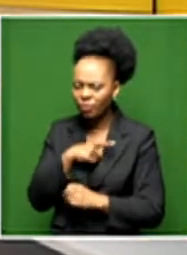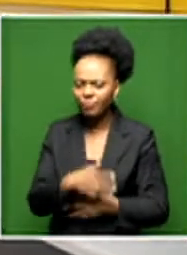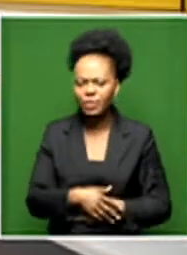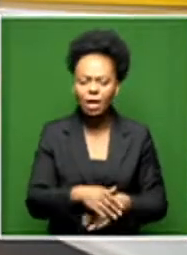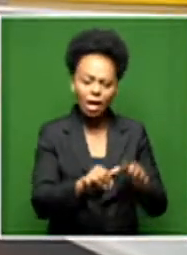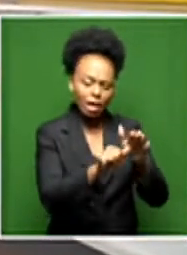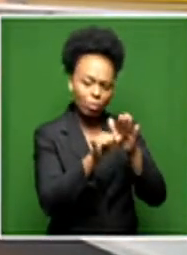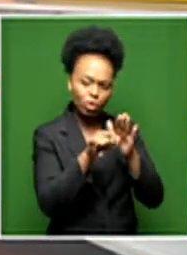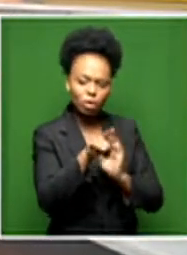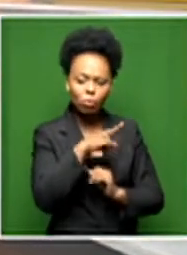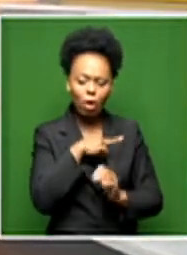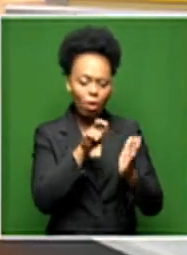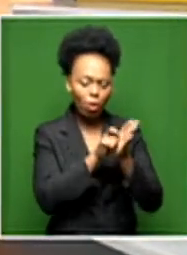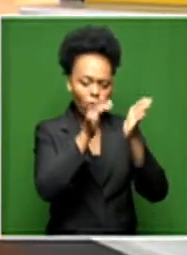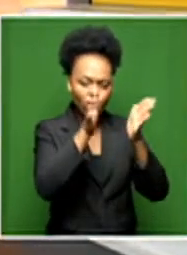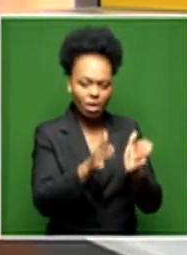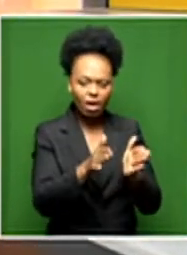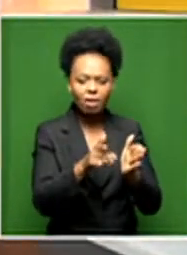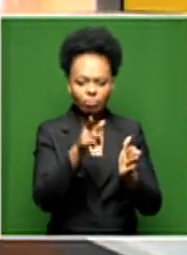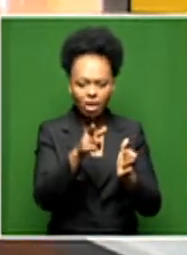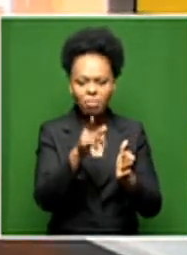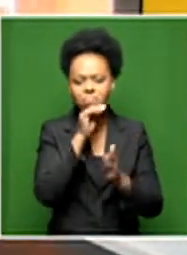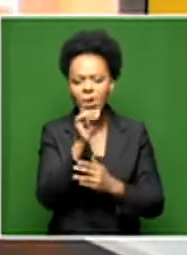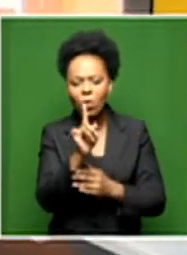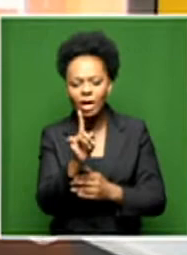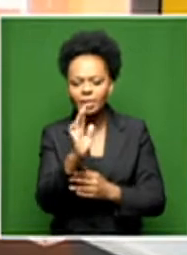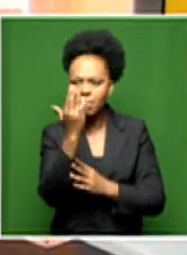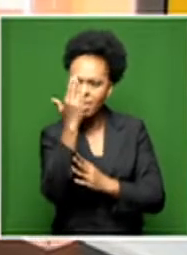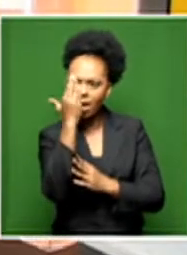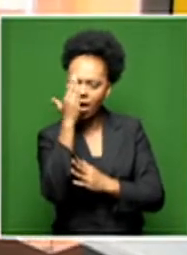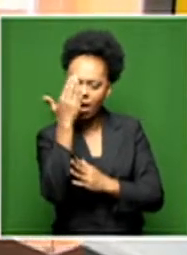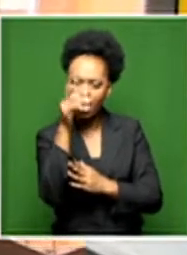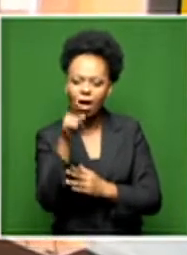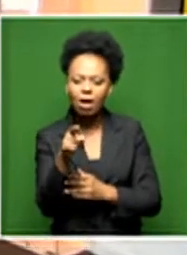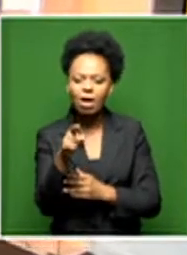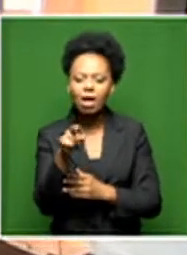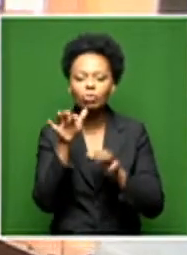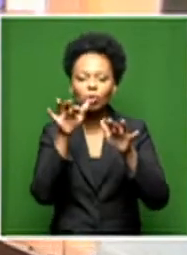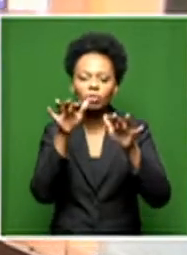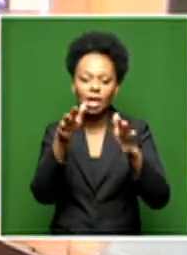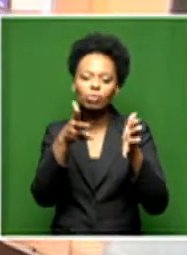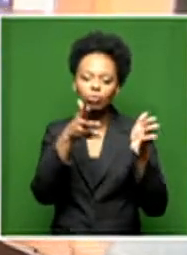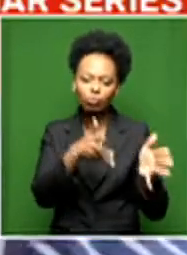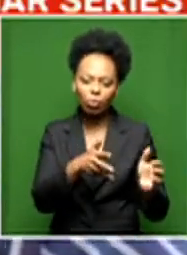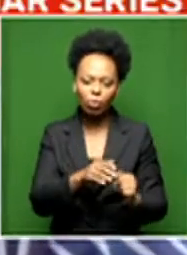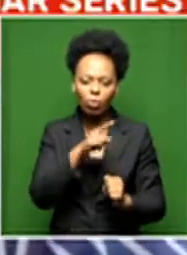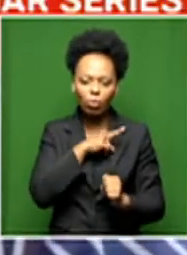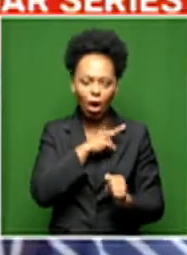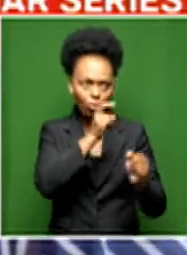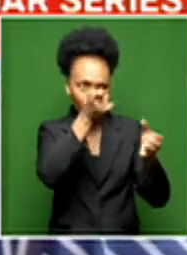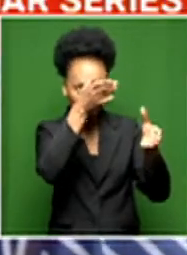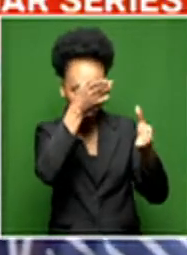because authors are a mirror of a society. The Academic and Non-Fiction